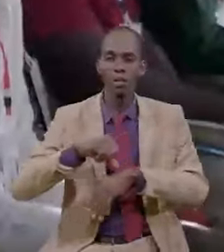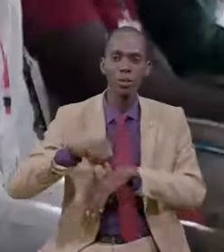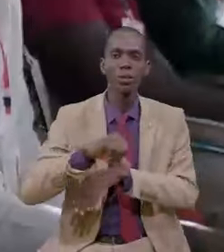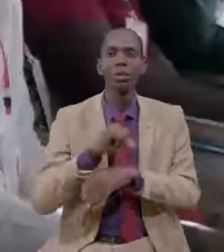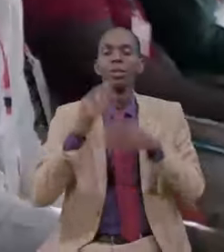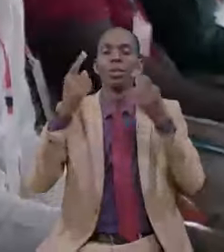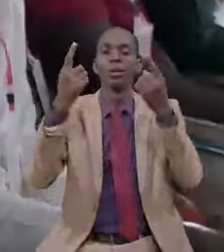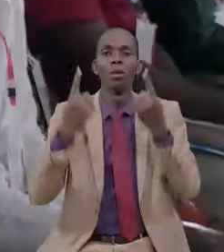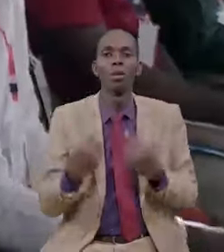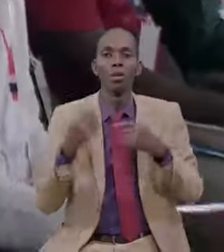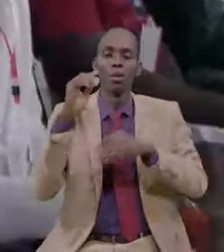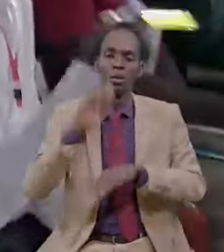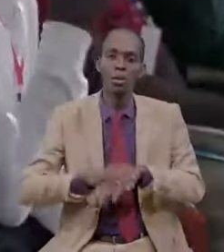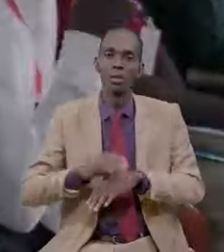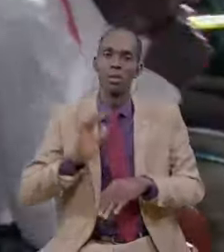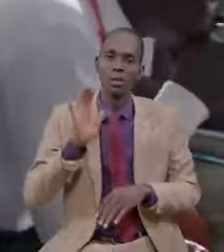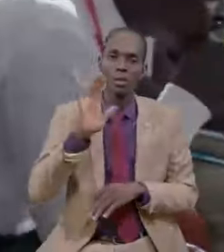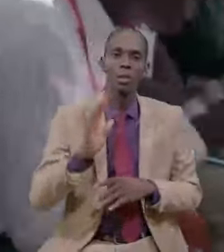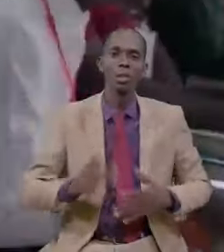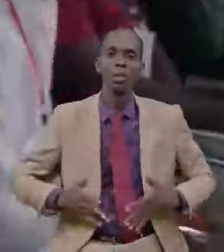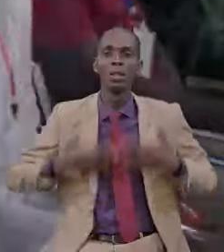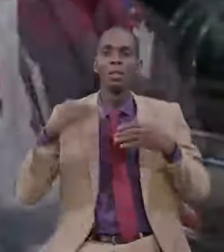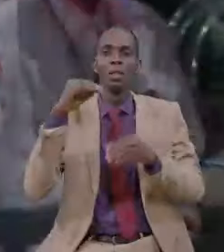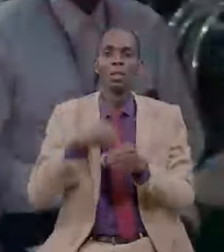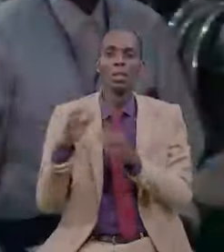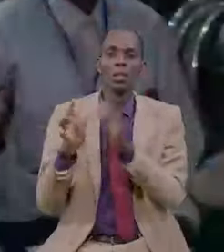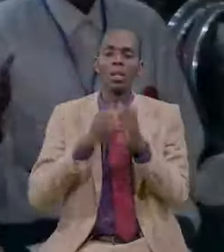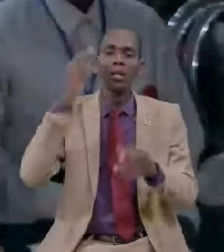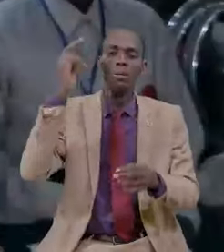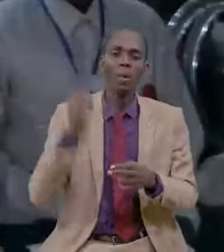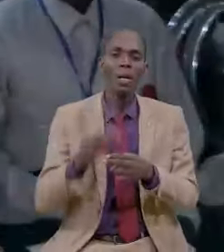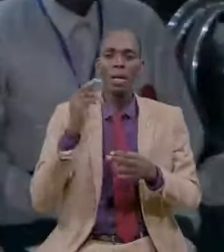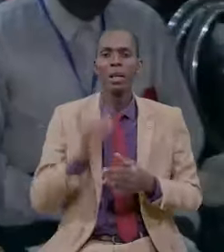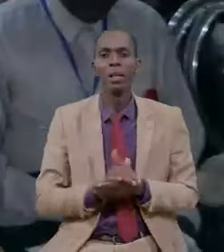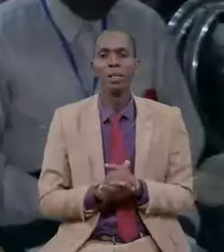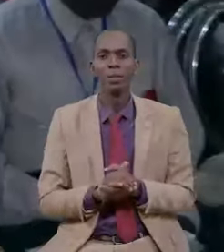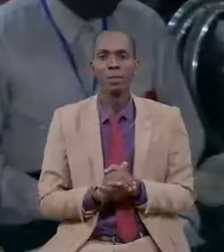come upon your life in Jesus' name.